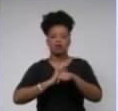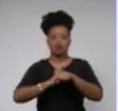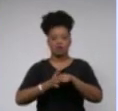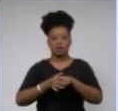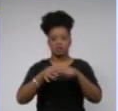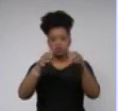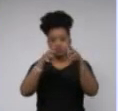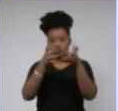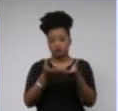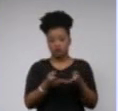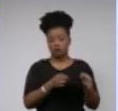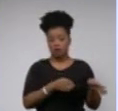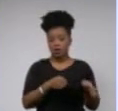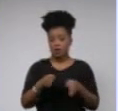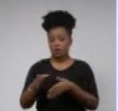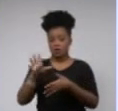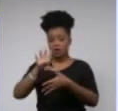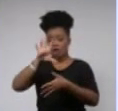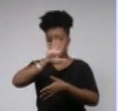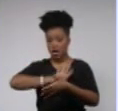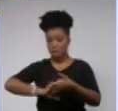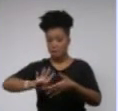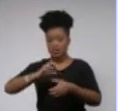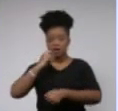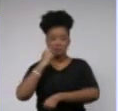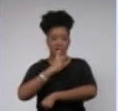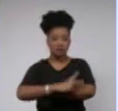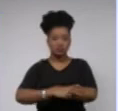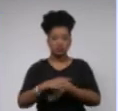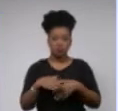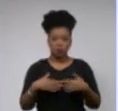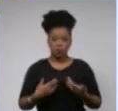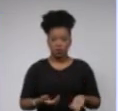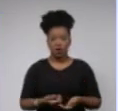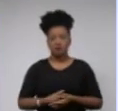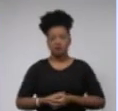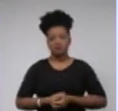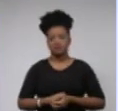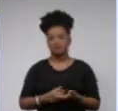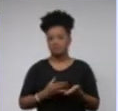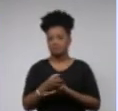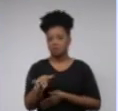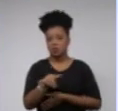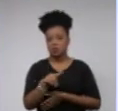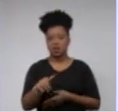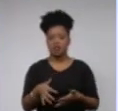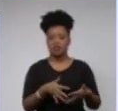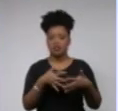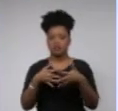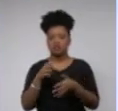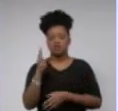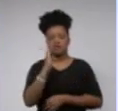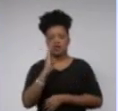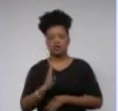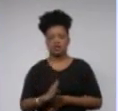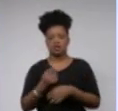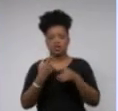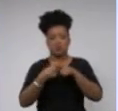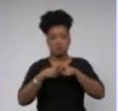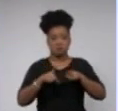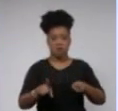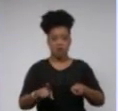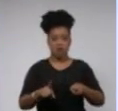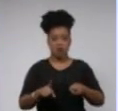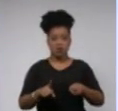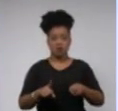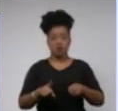Peru, Colombia, Mexico, Argentina, Chile, Canada, Bolivia, Ecuador, Dominican Republic,